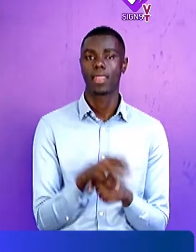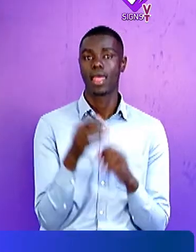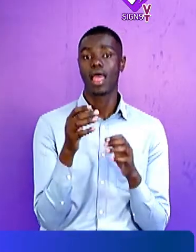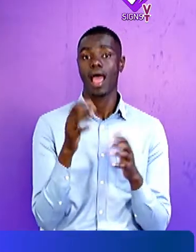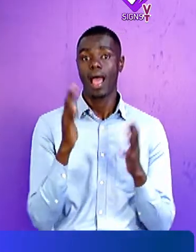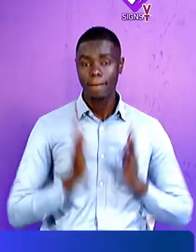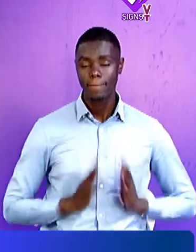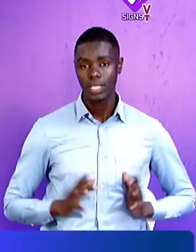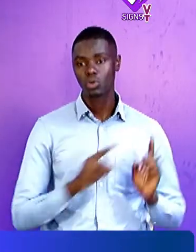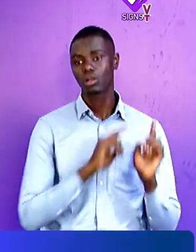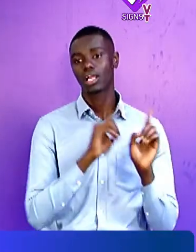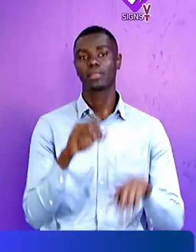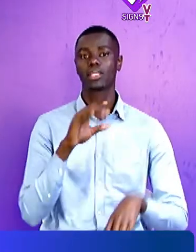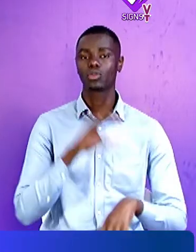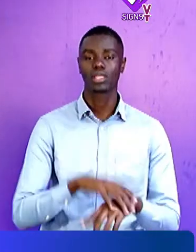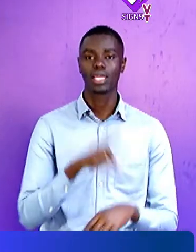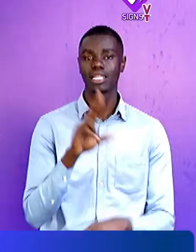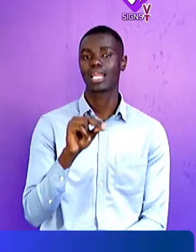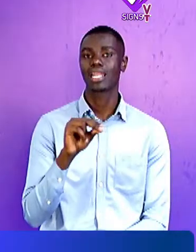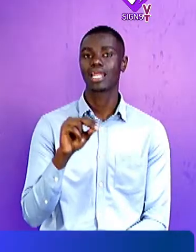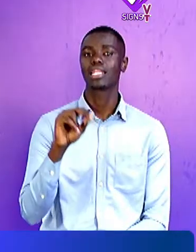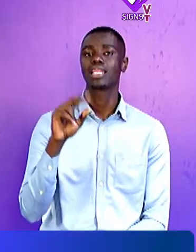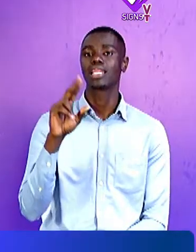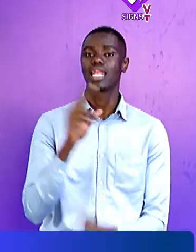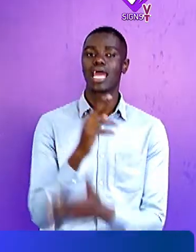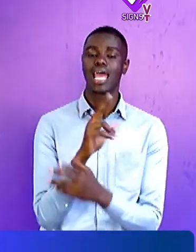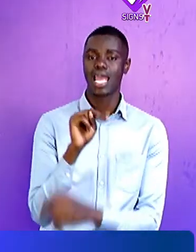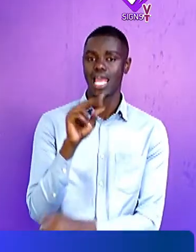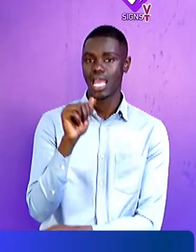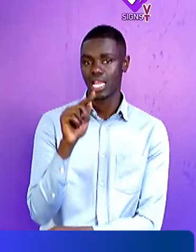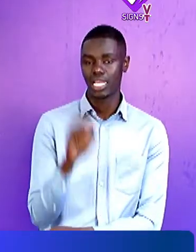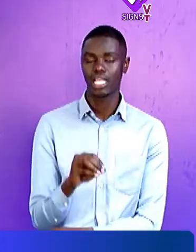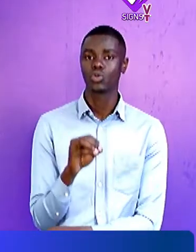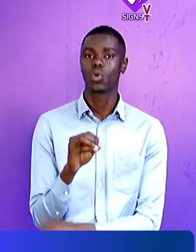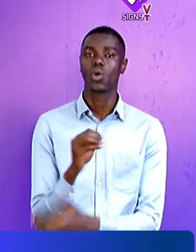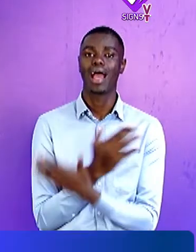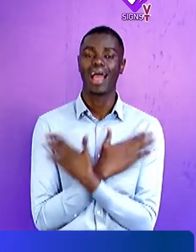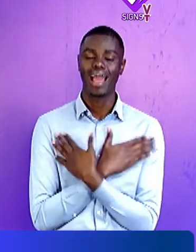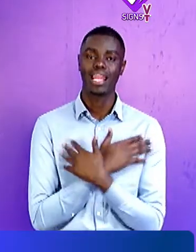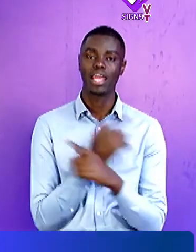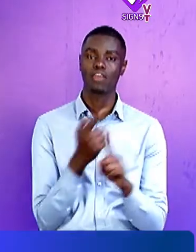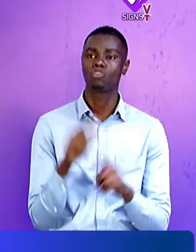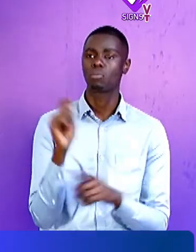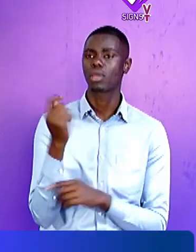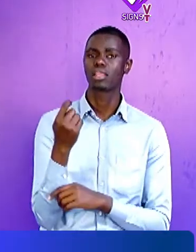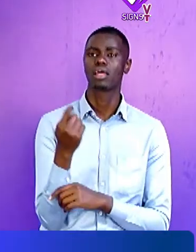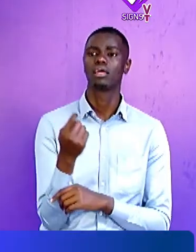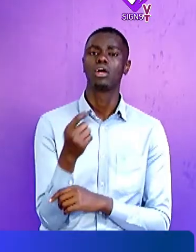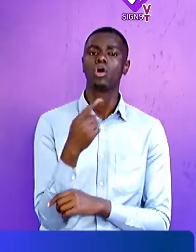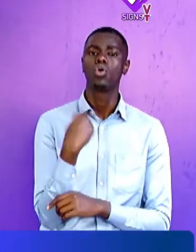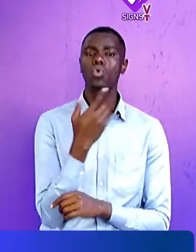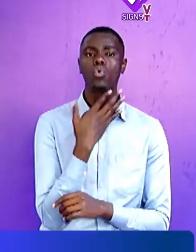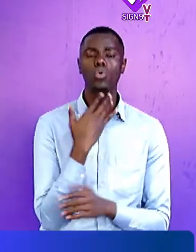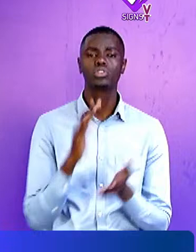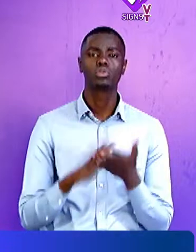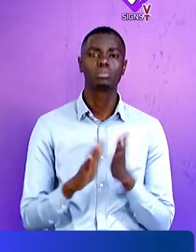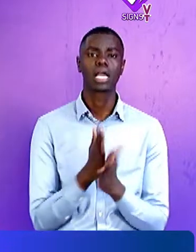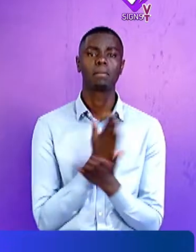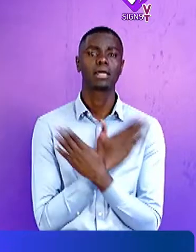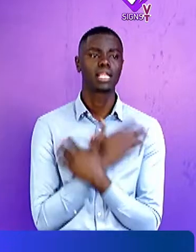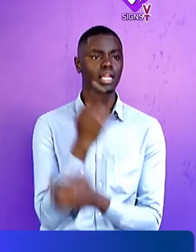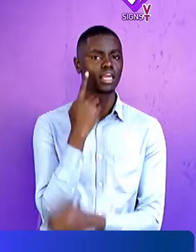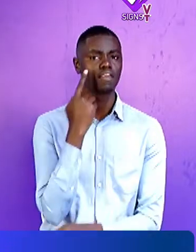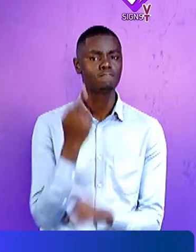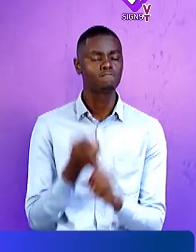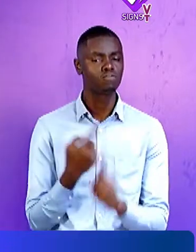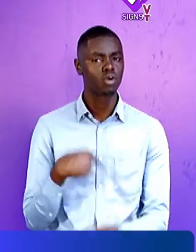coming here to get non-NATO ally from Kenya. Why should we be the one going to ask for things from there? Who wants to become an ally for us because of what you can